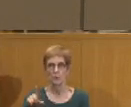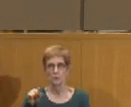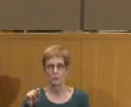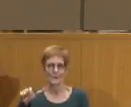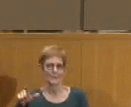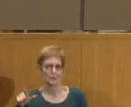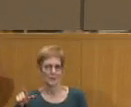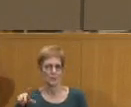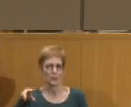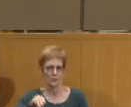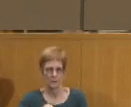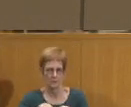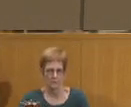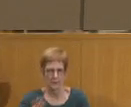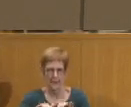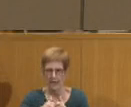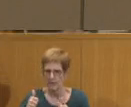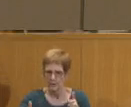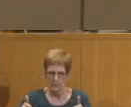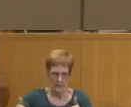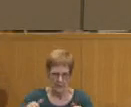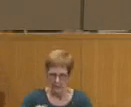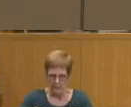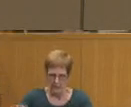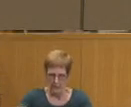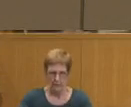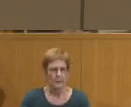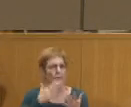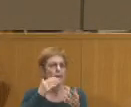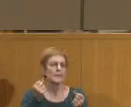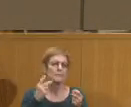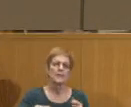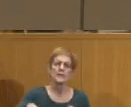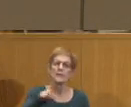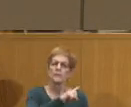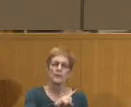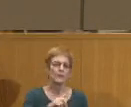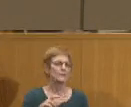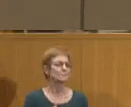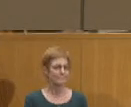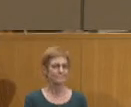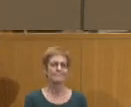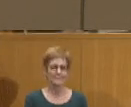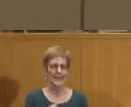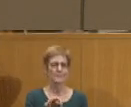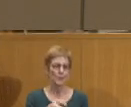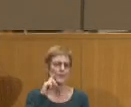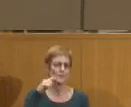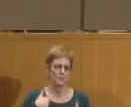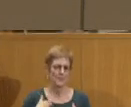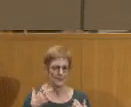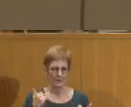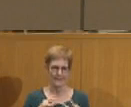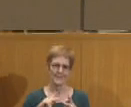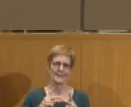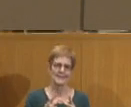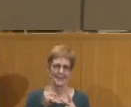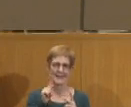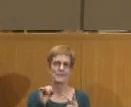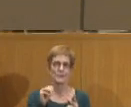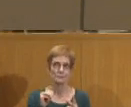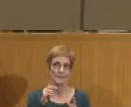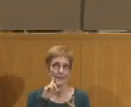most importantly, we need to have a plan for transportation, for housing, and economic opportunity for the east